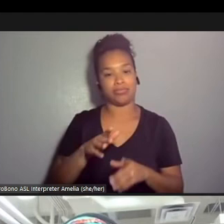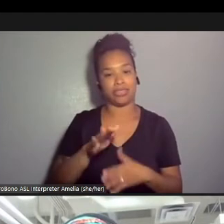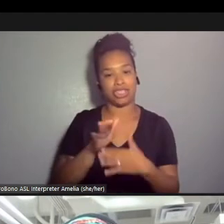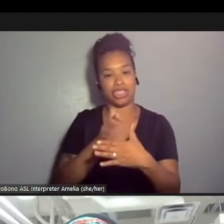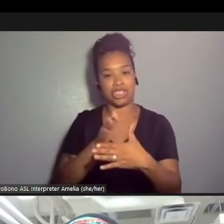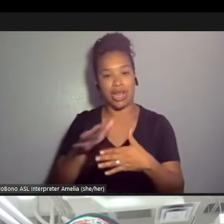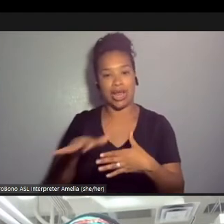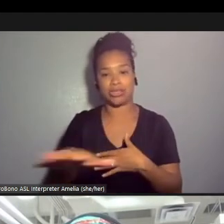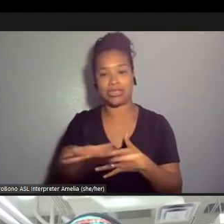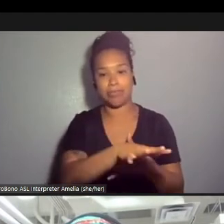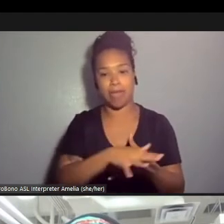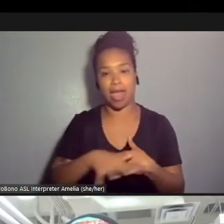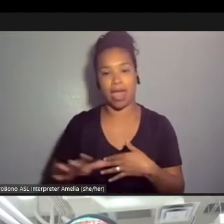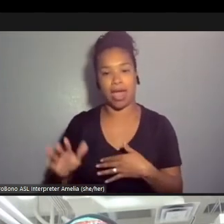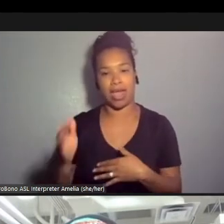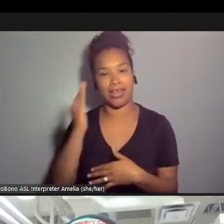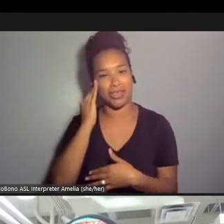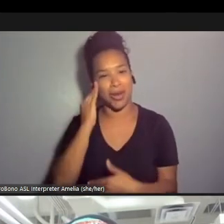diagram, you know.